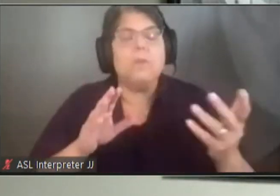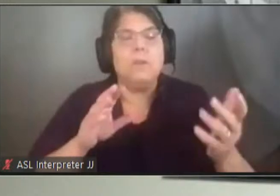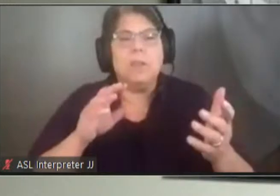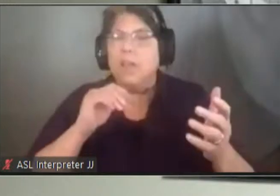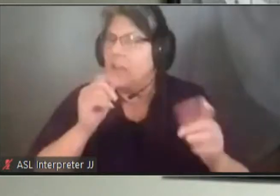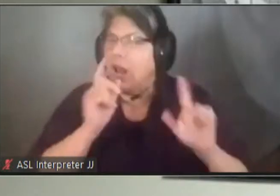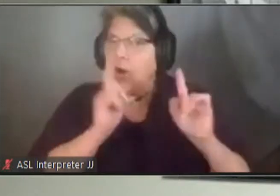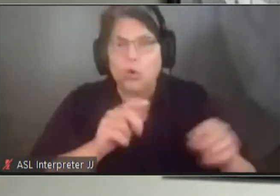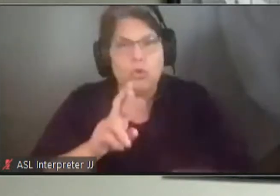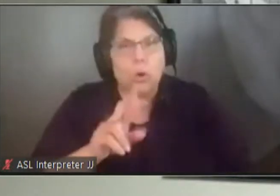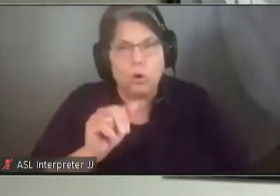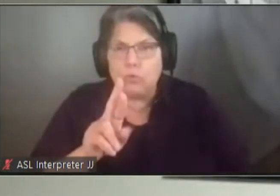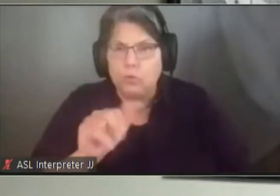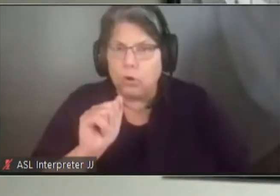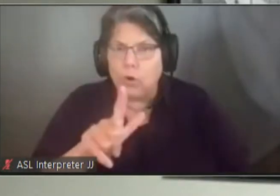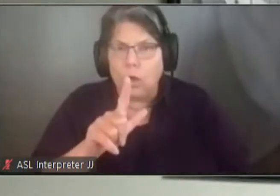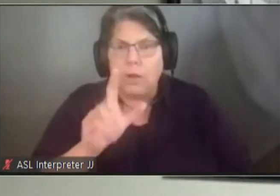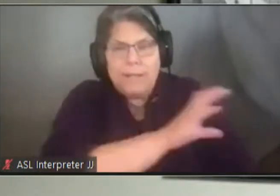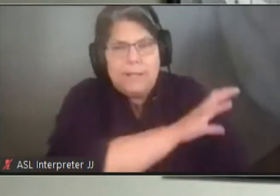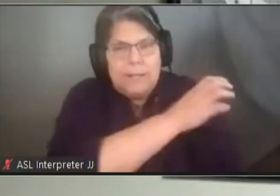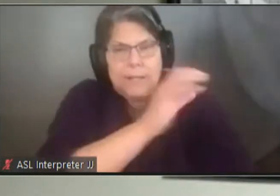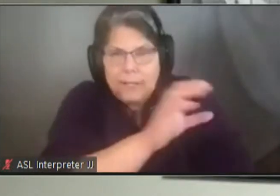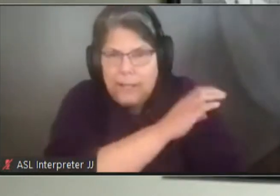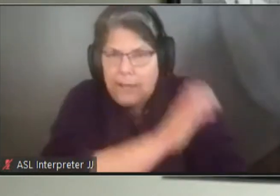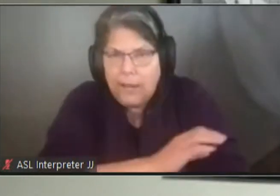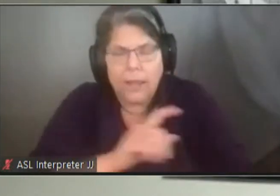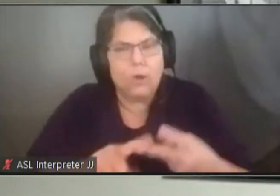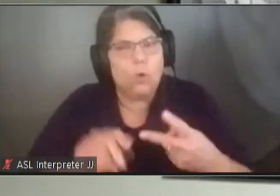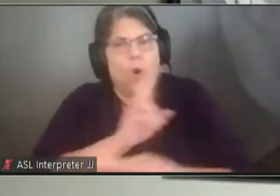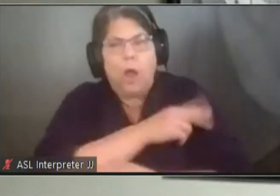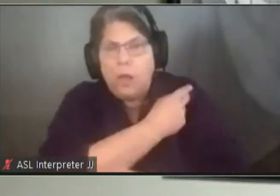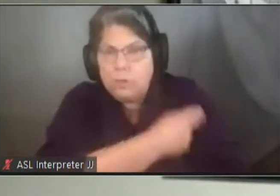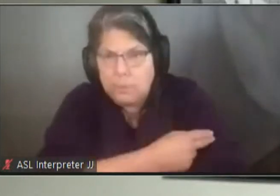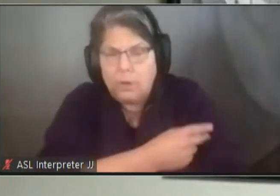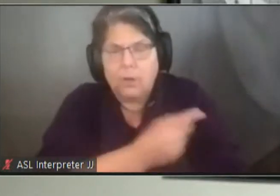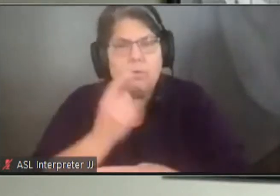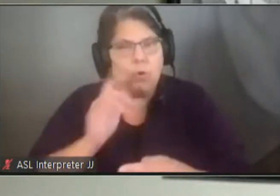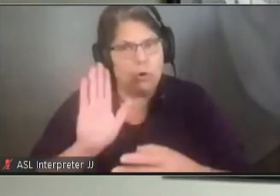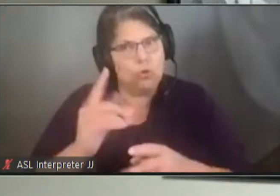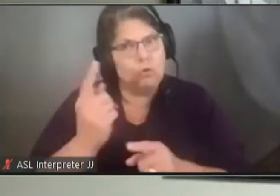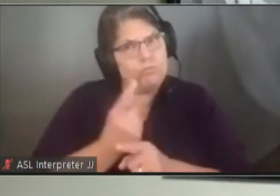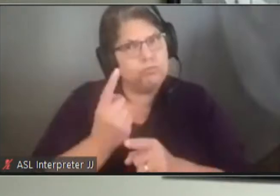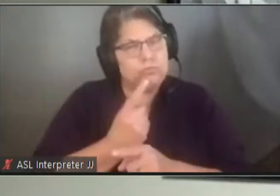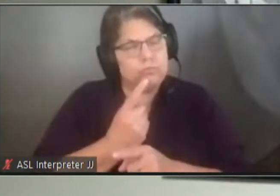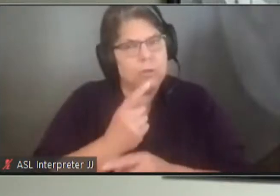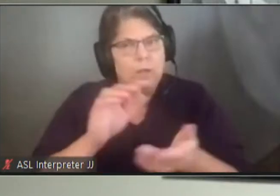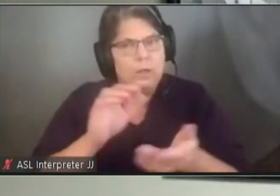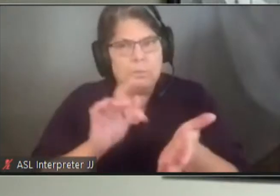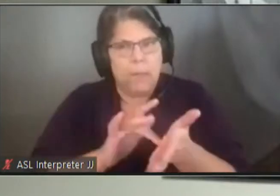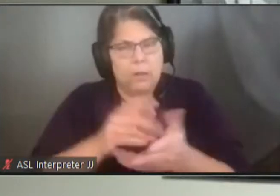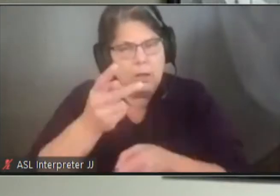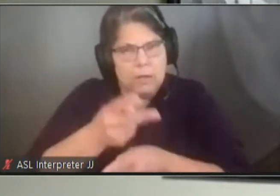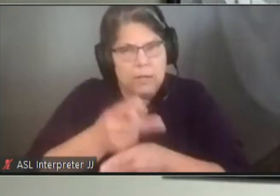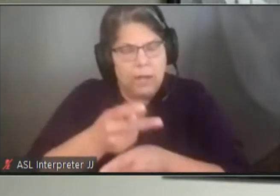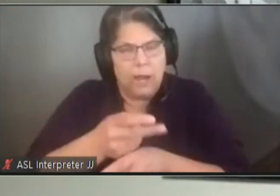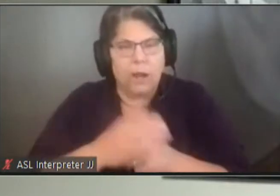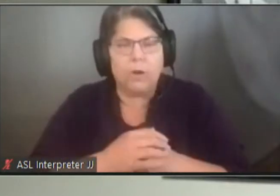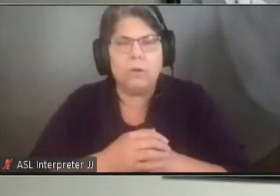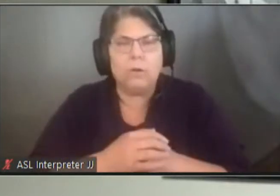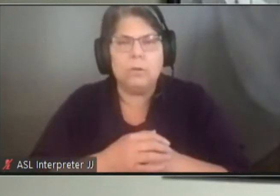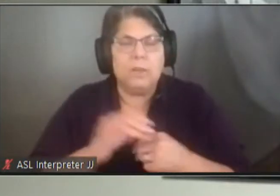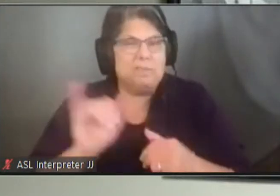or a hospital clinic for your primary care, in other words, a patient of an independent provider, for example, my old friend, Dr.